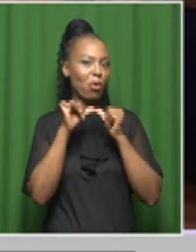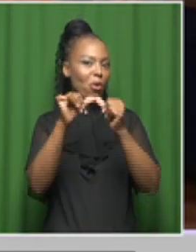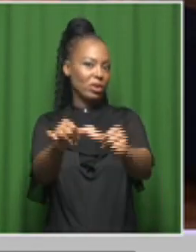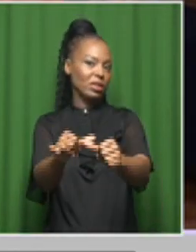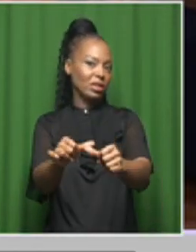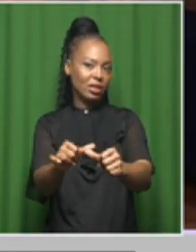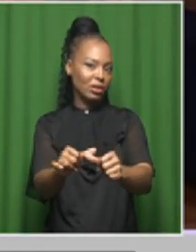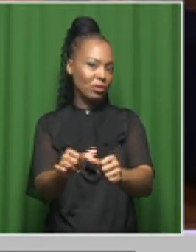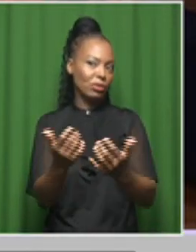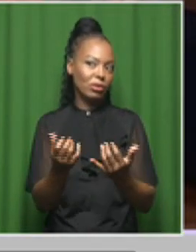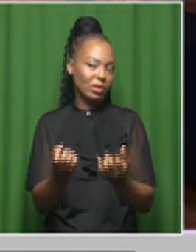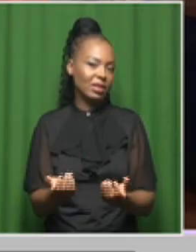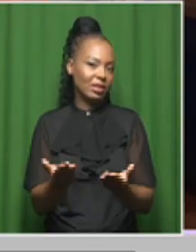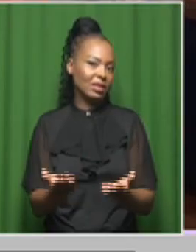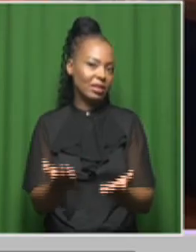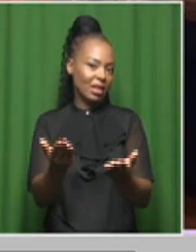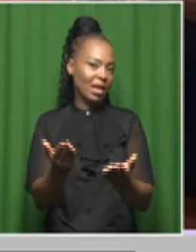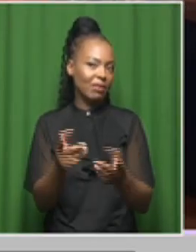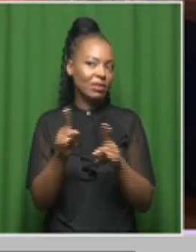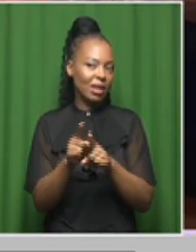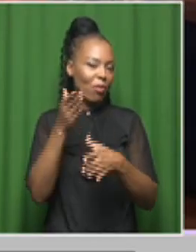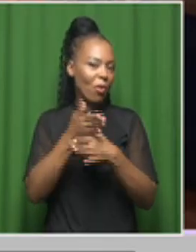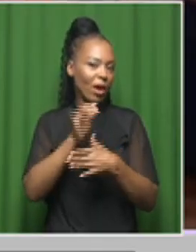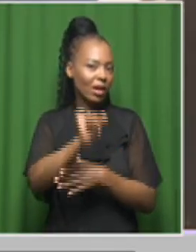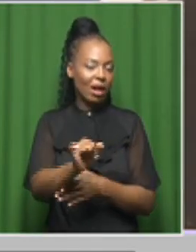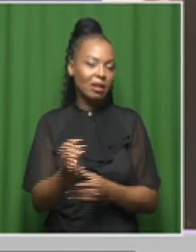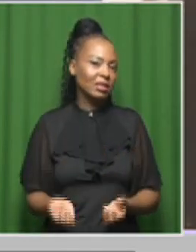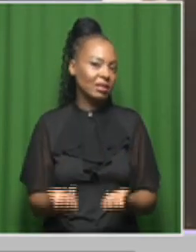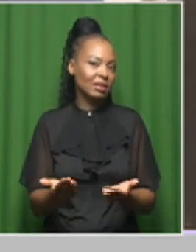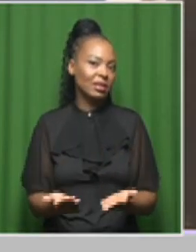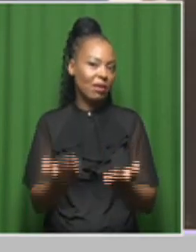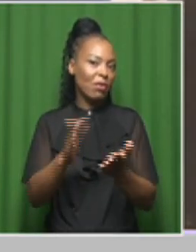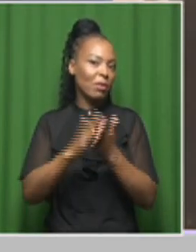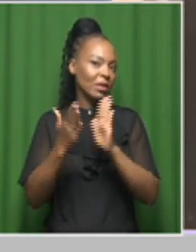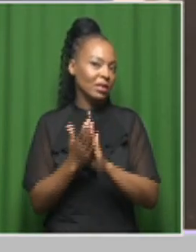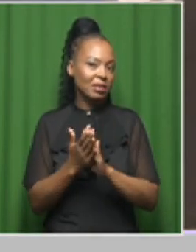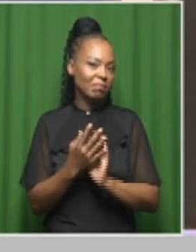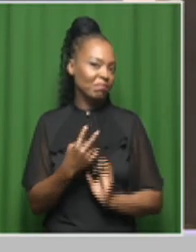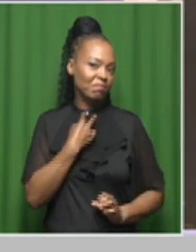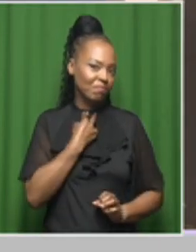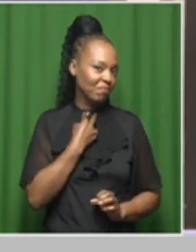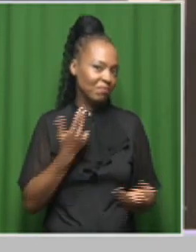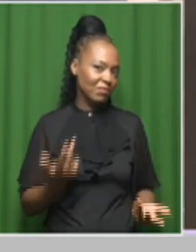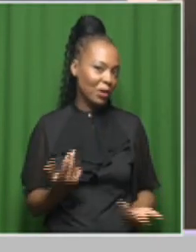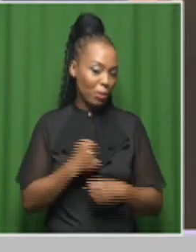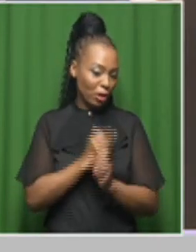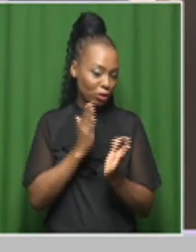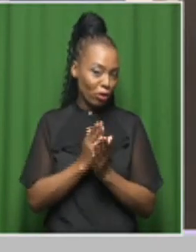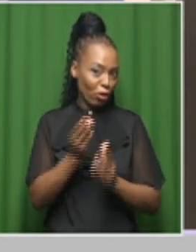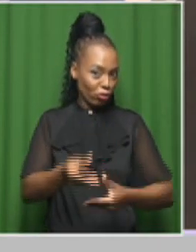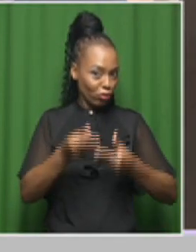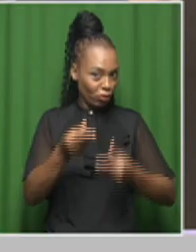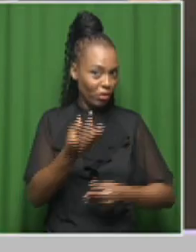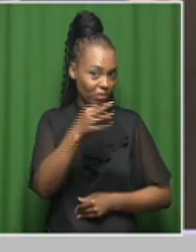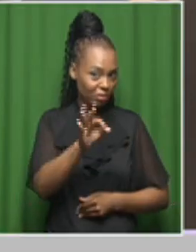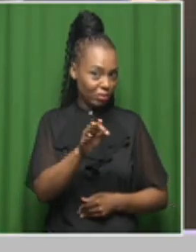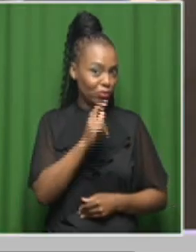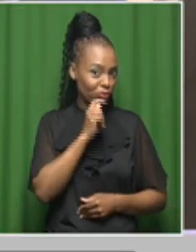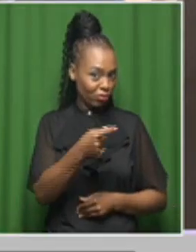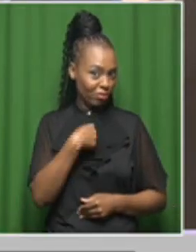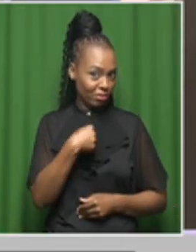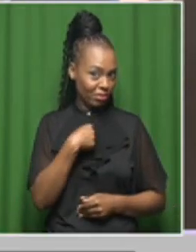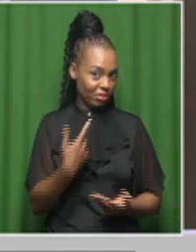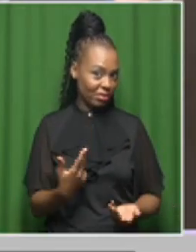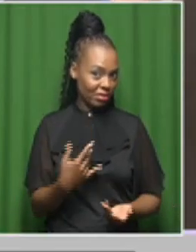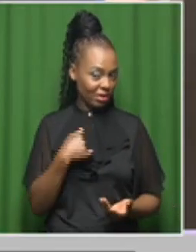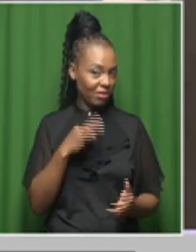with life as usual and your work as usual within the communities, and you need to make sure you're back on track. Is that correct? I mean, if they